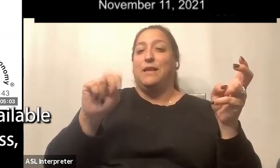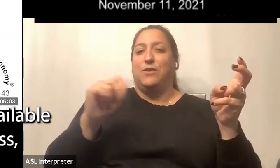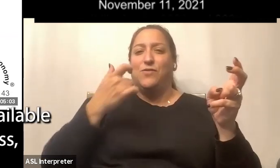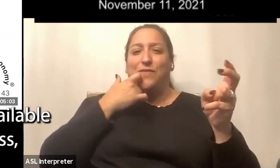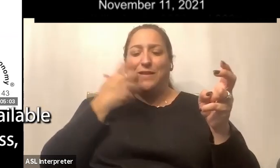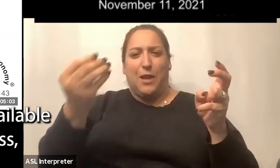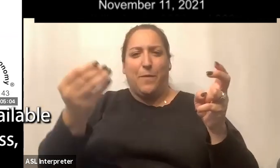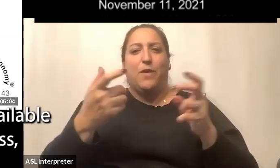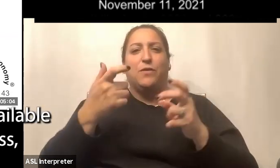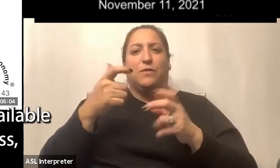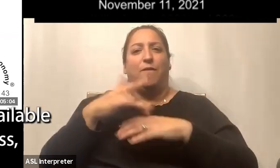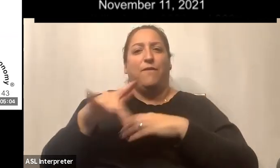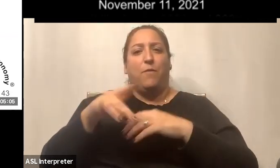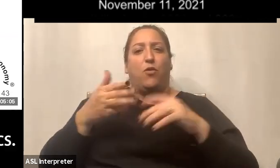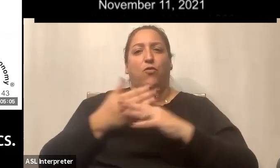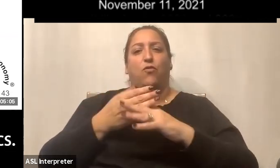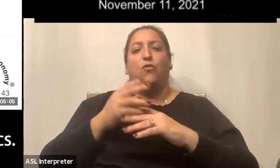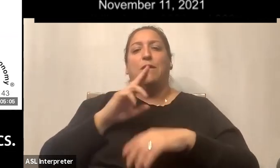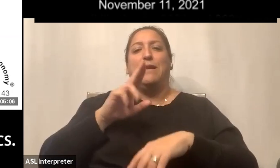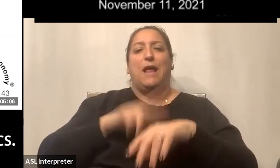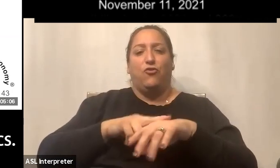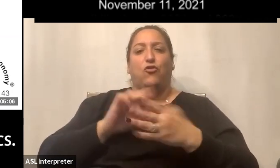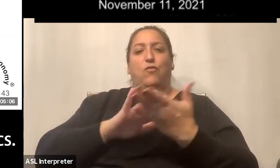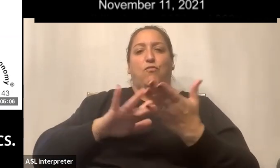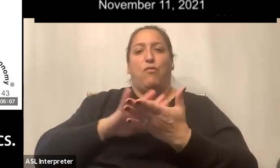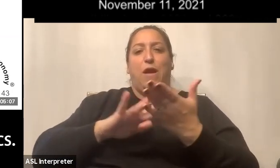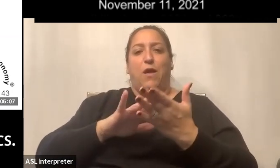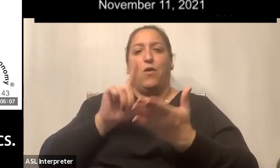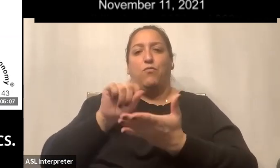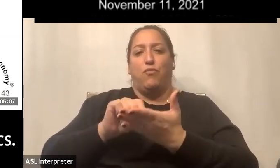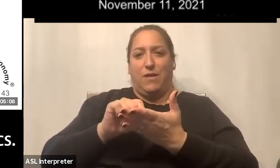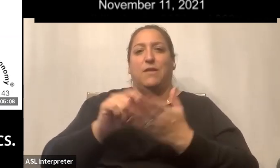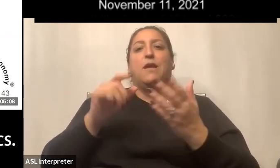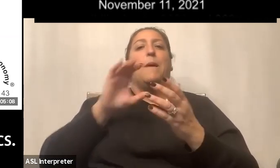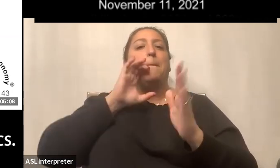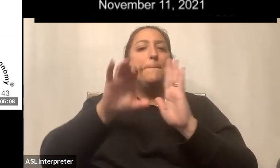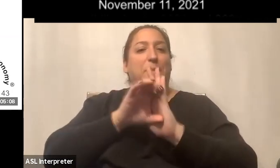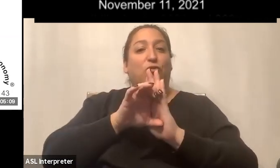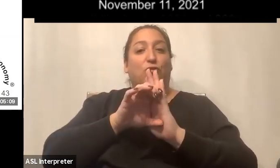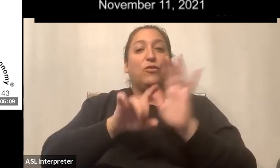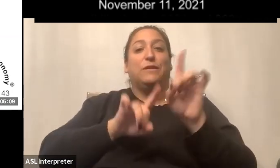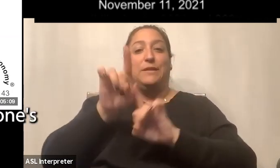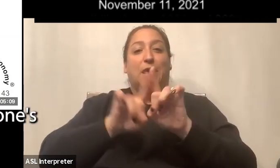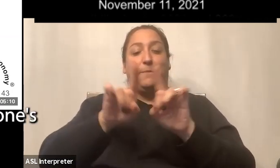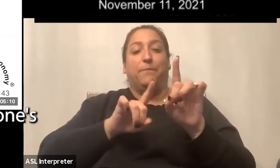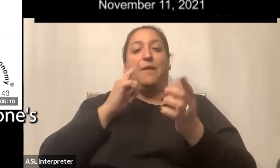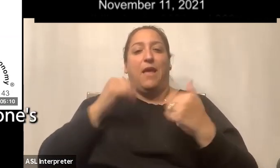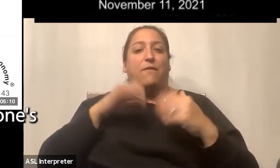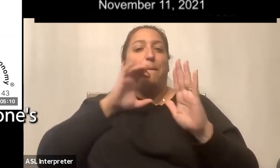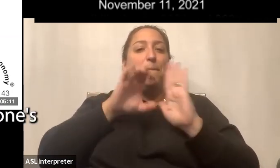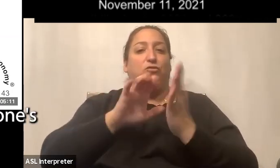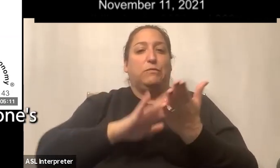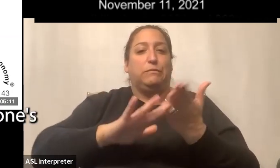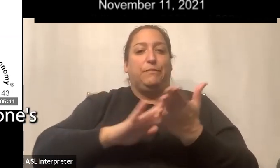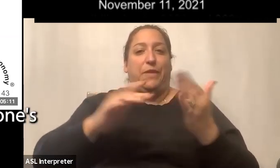that is available through National Braille Press. And it has tactile pictures on many astronomical topics. The other book is